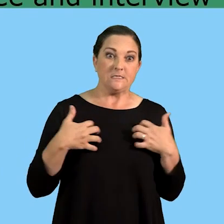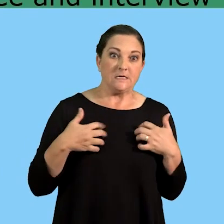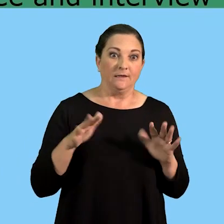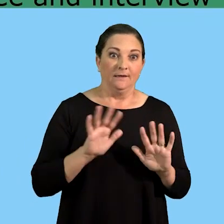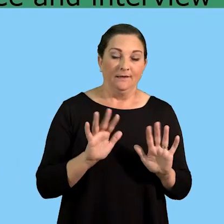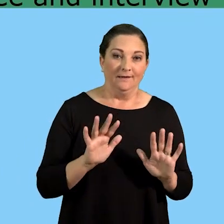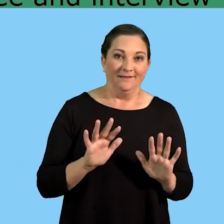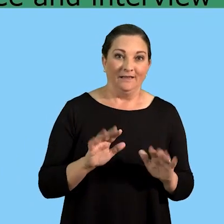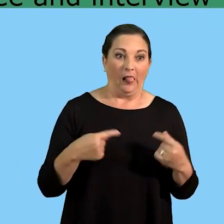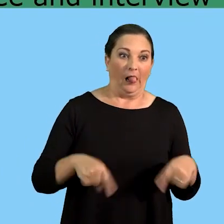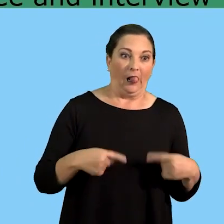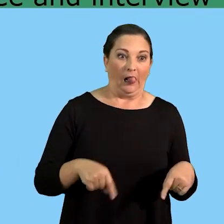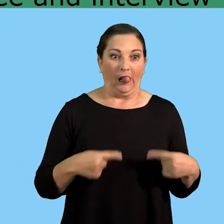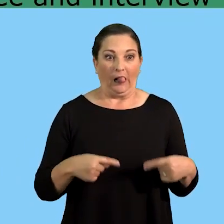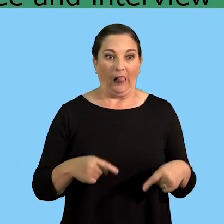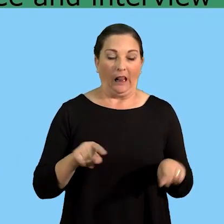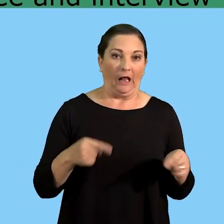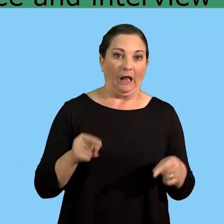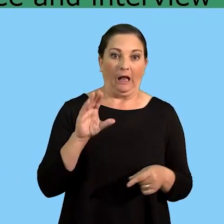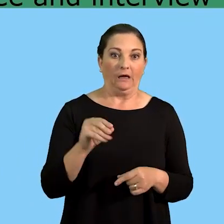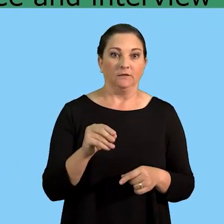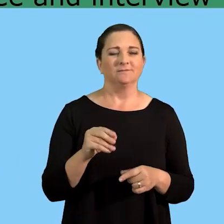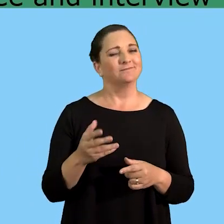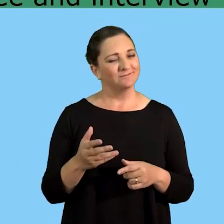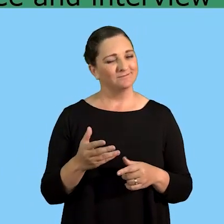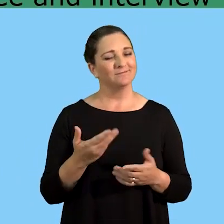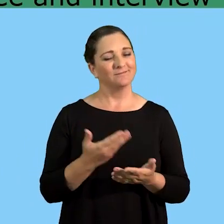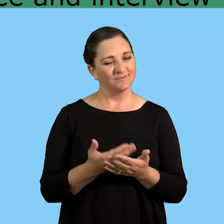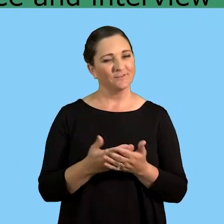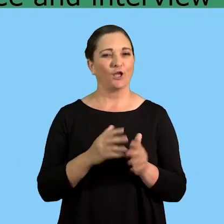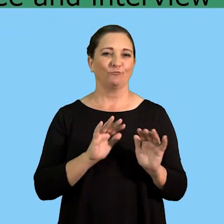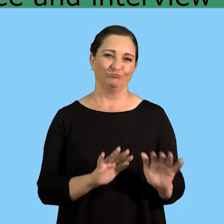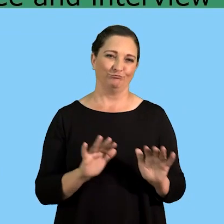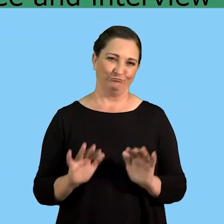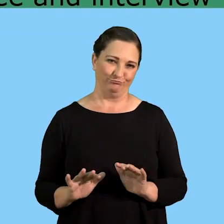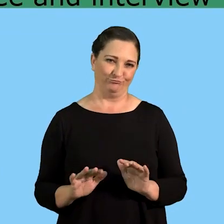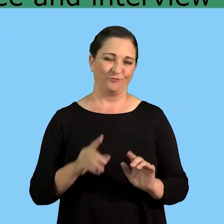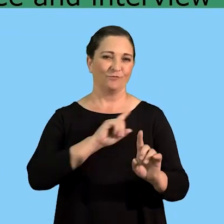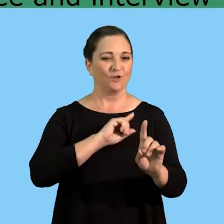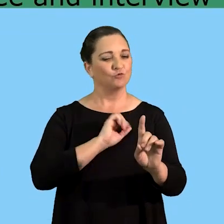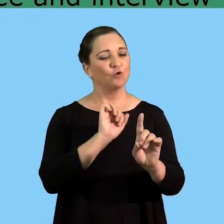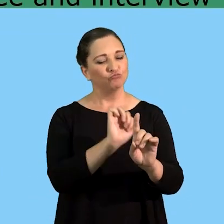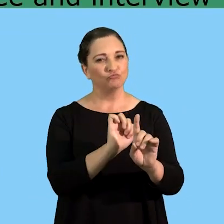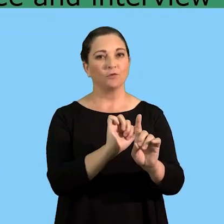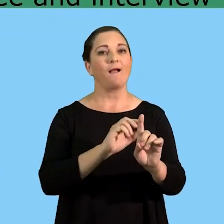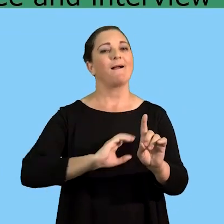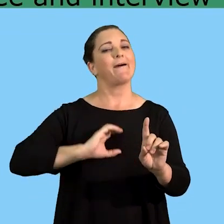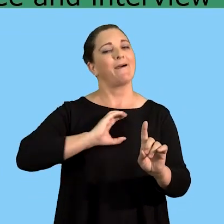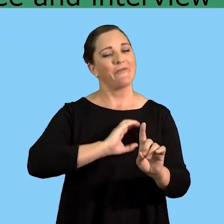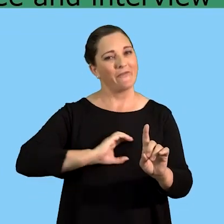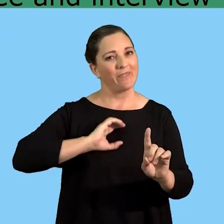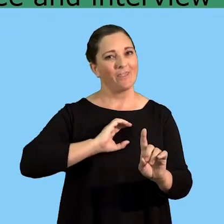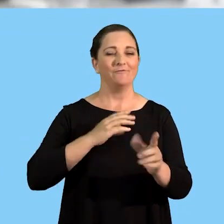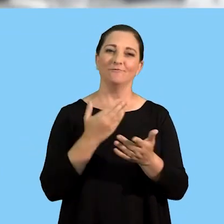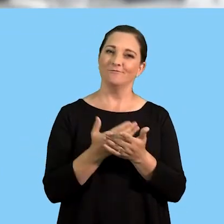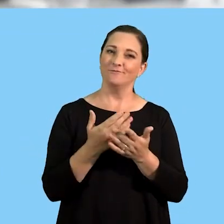make sure that the interviewee is not too scared to even answer questions effectively. So when you make them feel at ease,